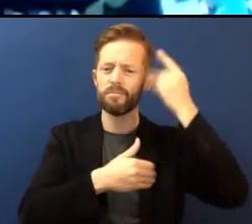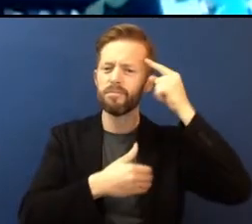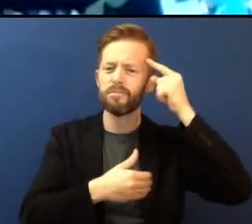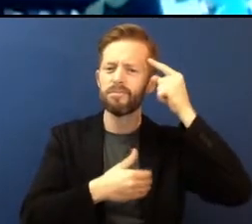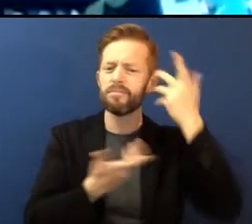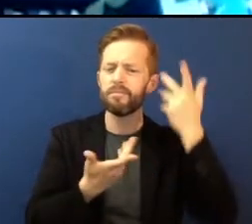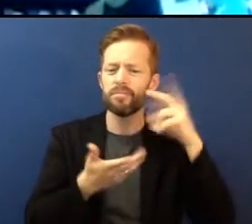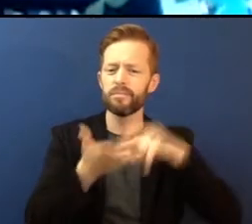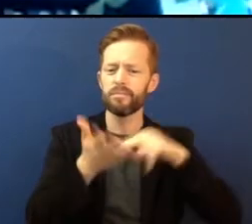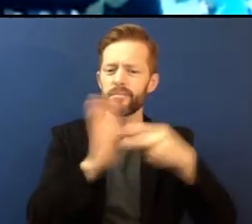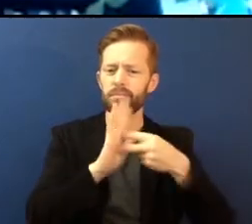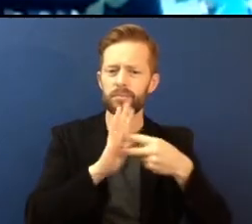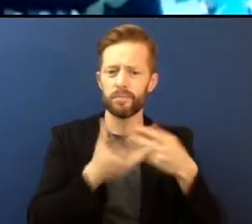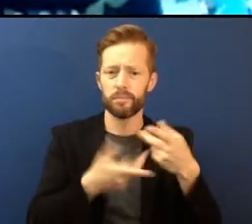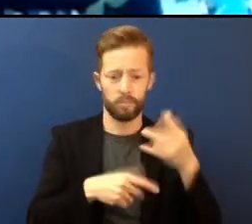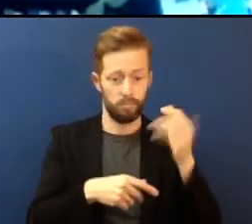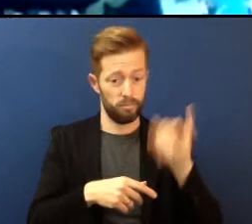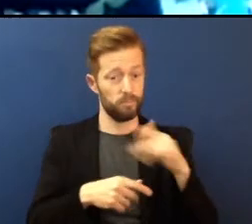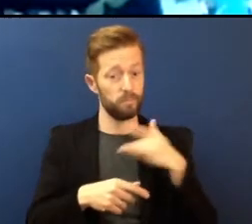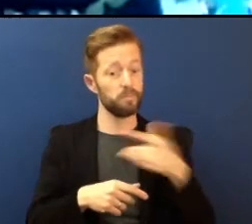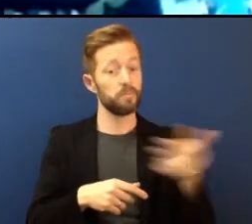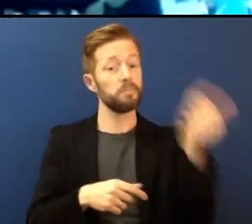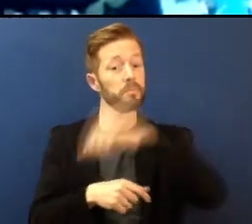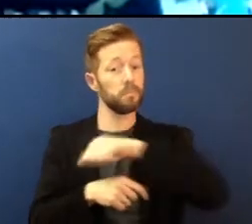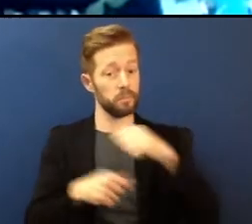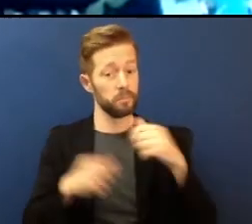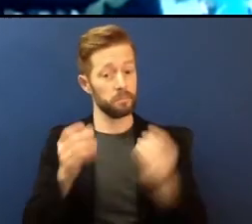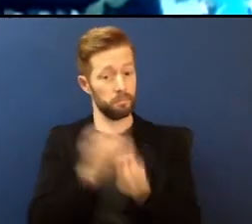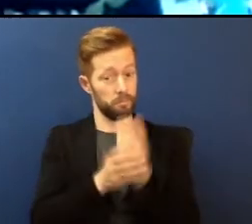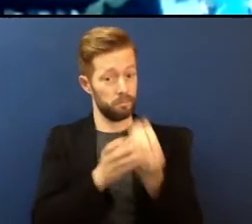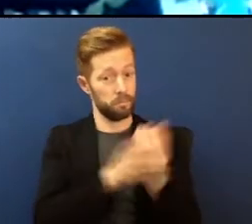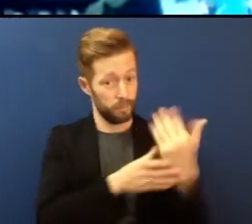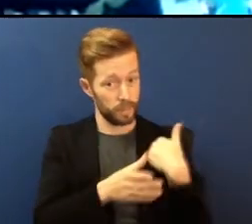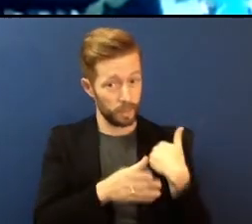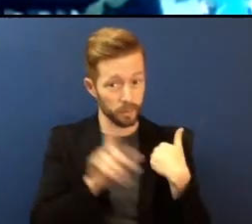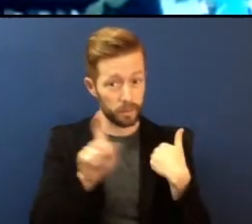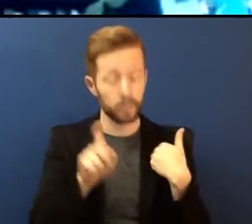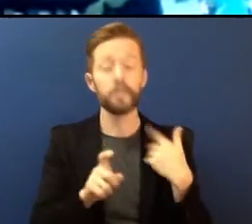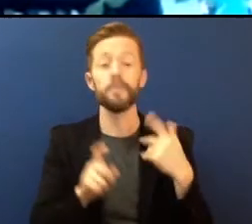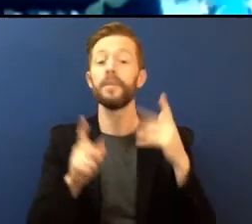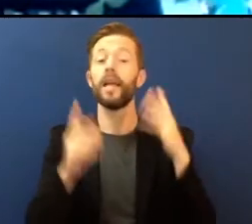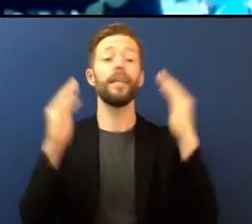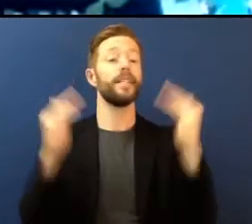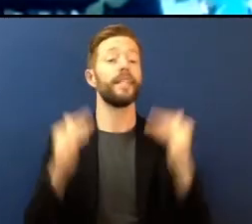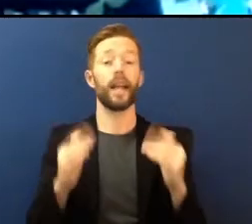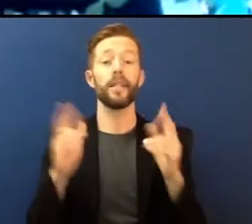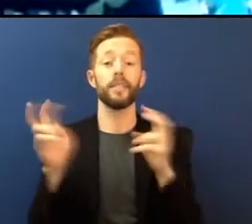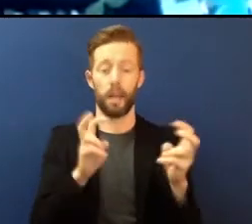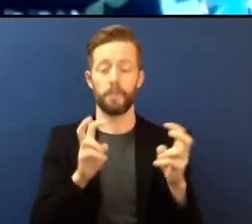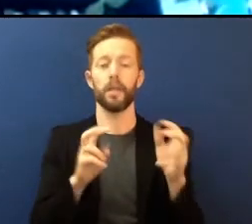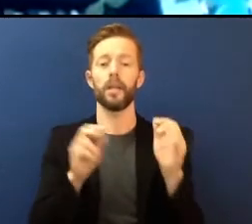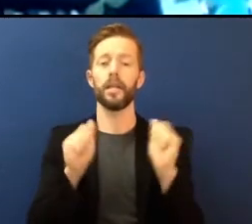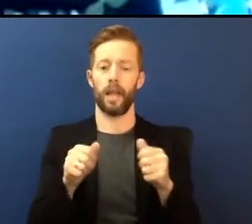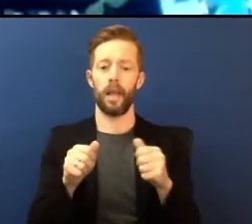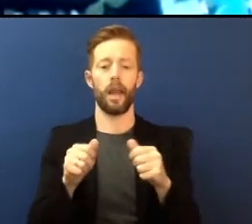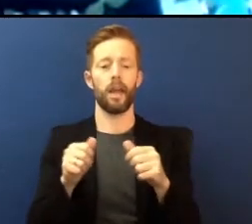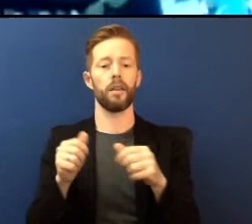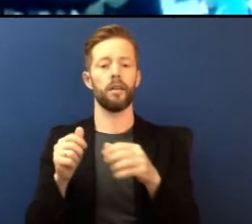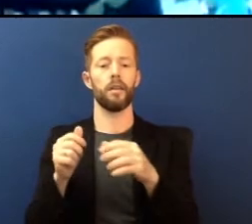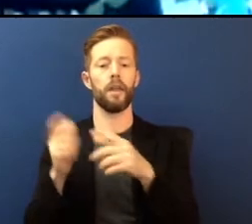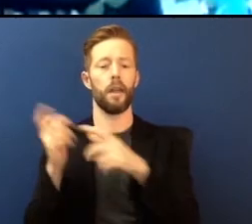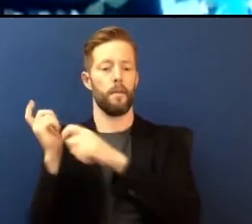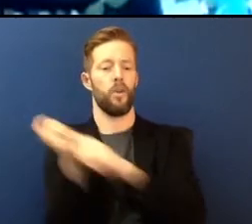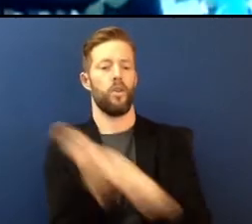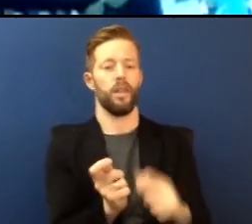of having that protective shell? And is that something that happens a lot in nature? And then when you go to the next topic, you can